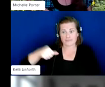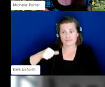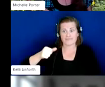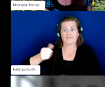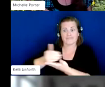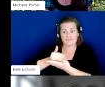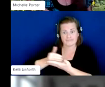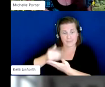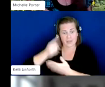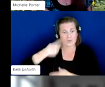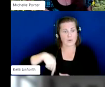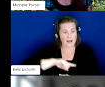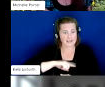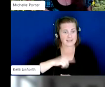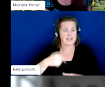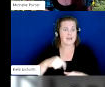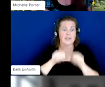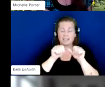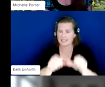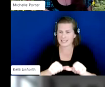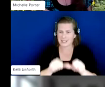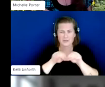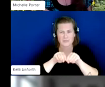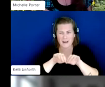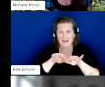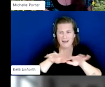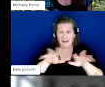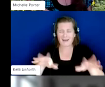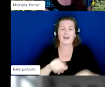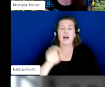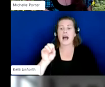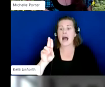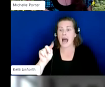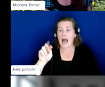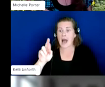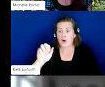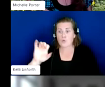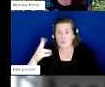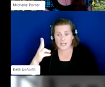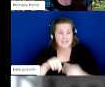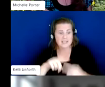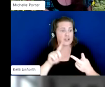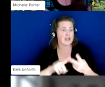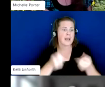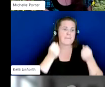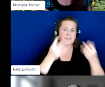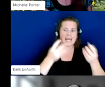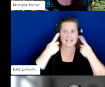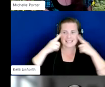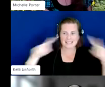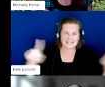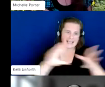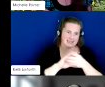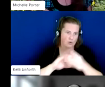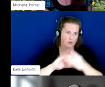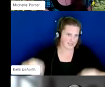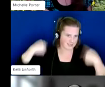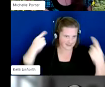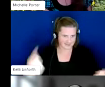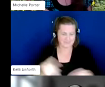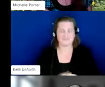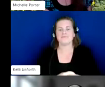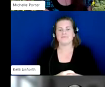that, and a lot of accomplishments and outreach has happened as a result of the work that we've done over that time. I'd like to